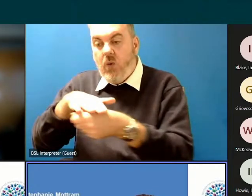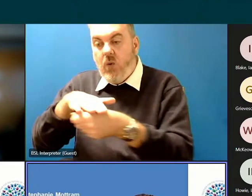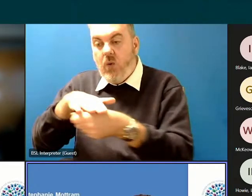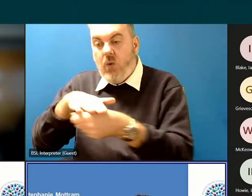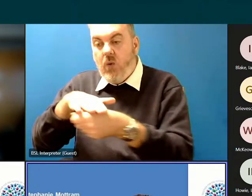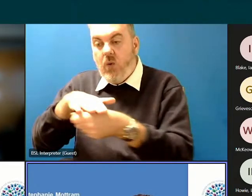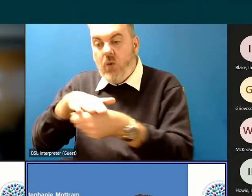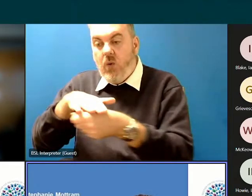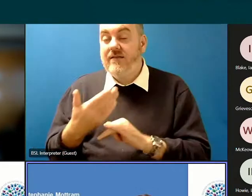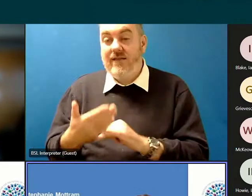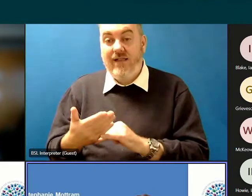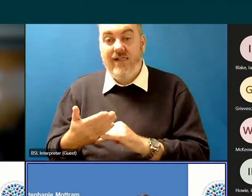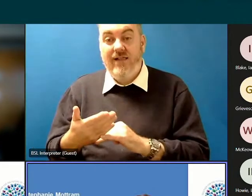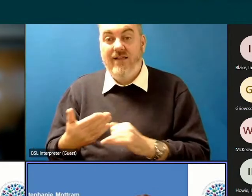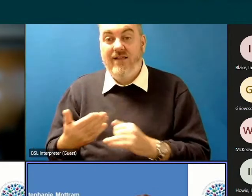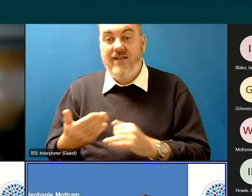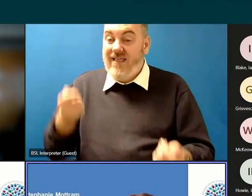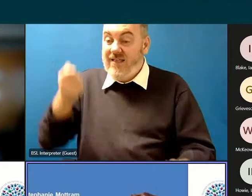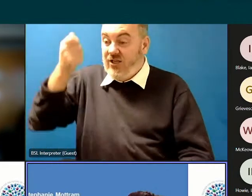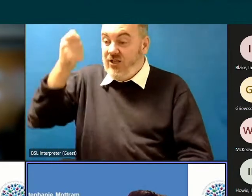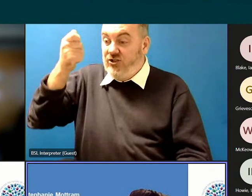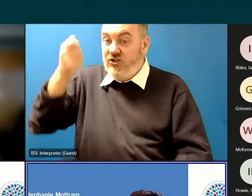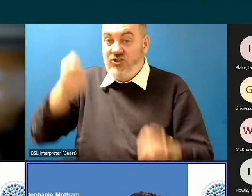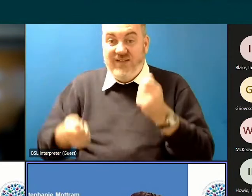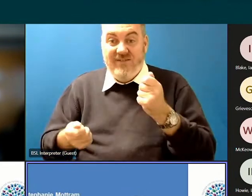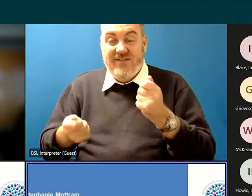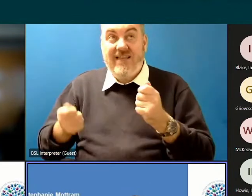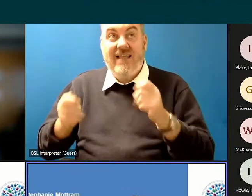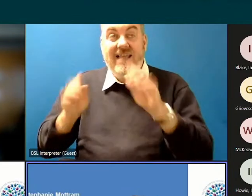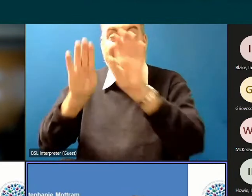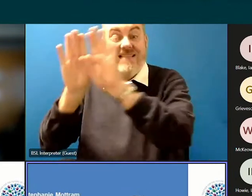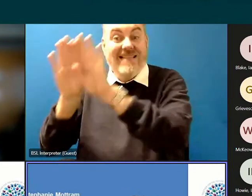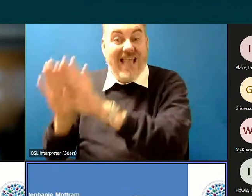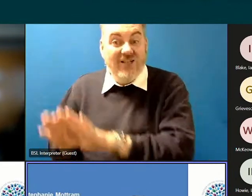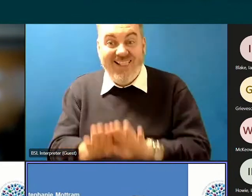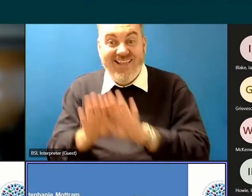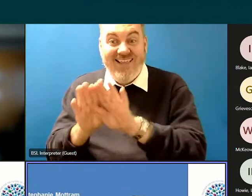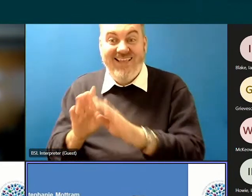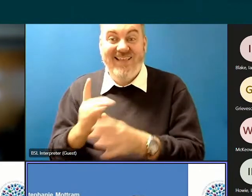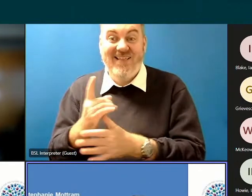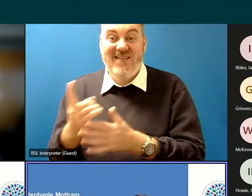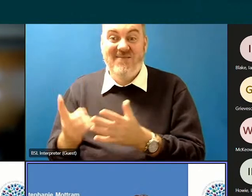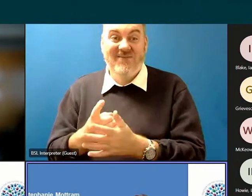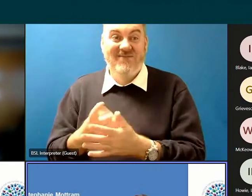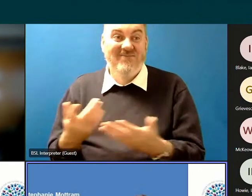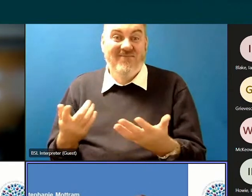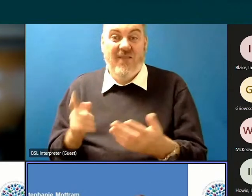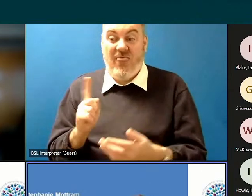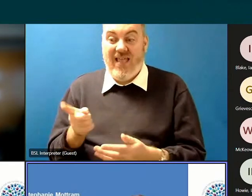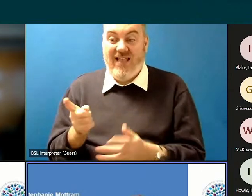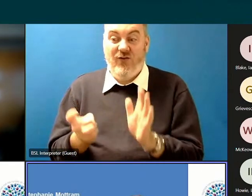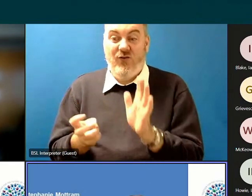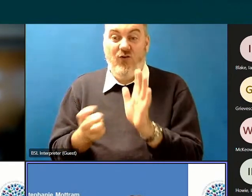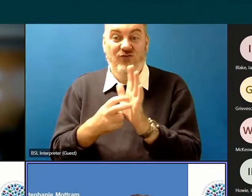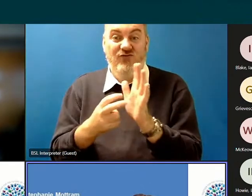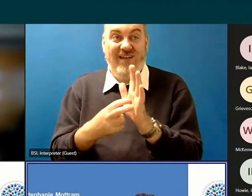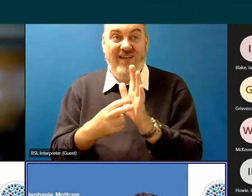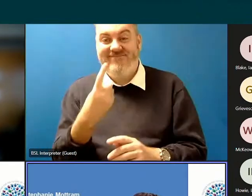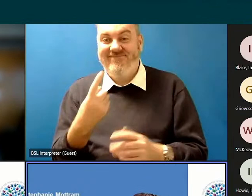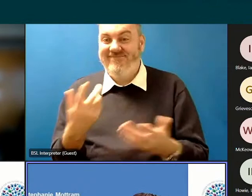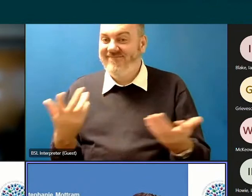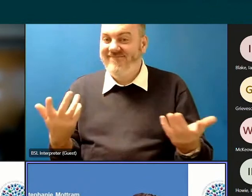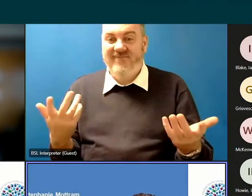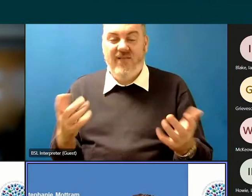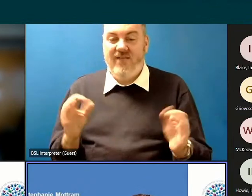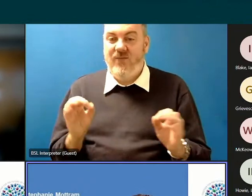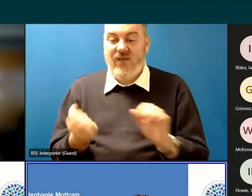until there's a shift, if I'm perfectly honest, until there's a shift nationally in terms of that contract, that national care at home contract,